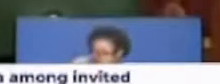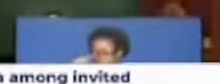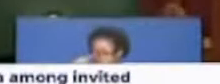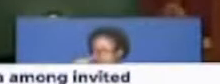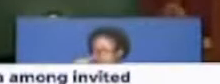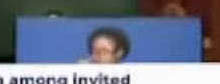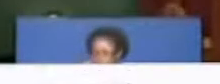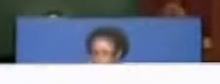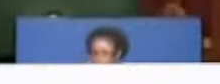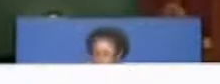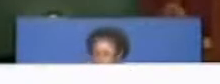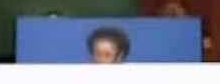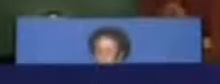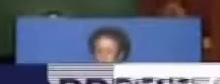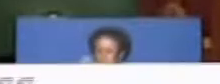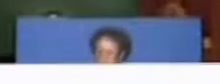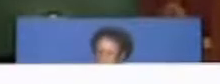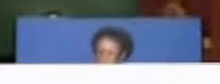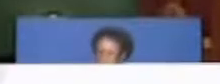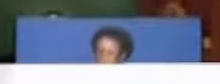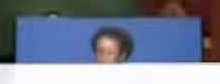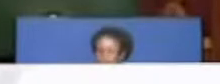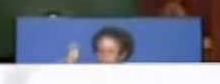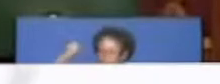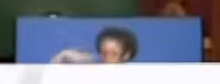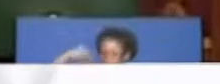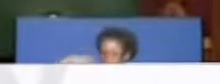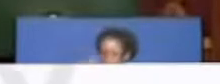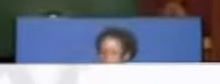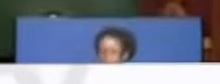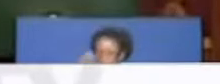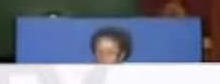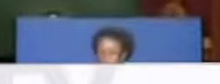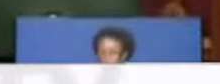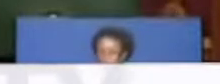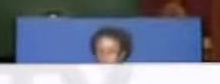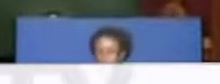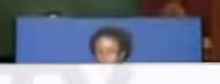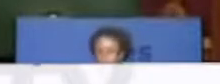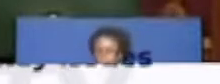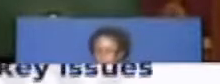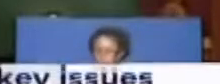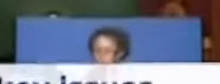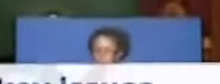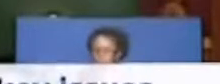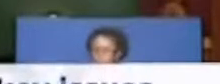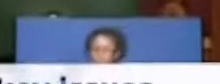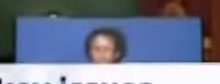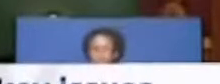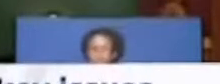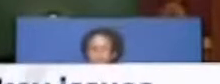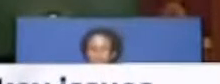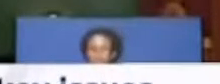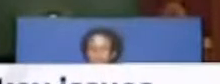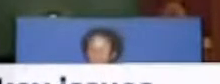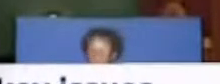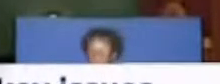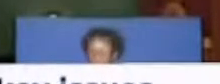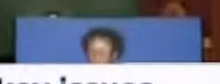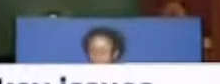financial inclusion, energy, and environmental conservation. These 13 interventions were as